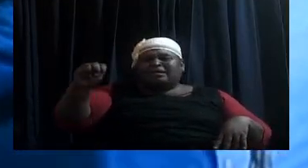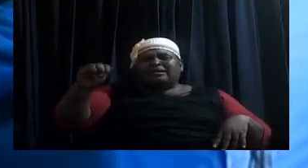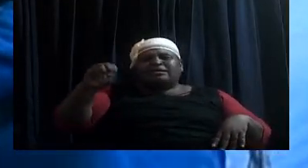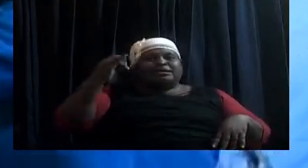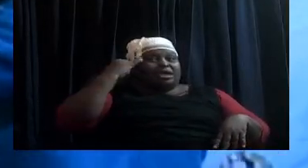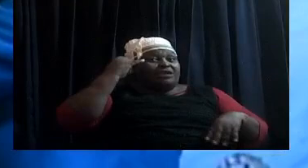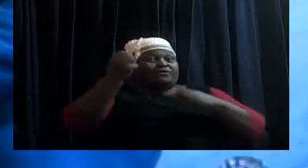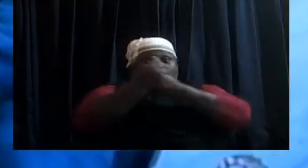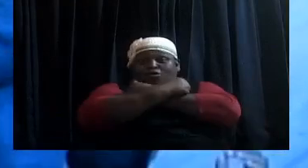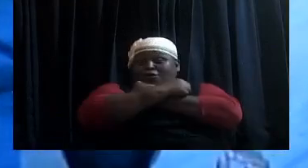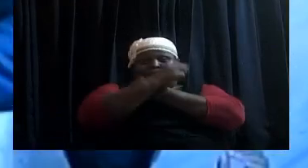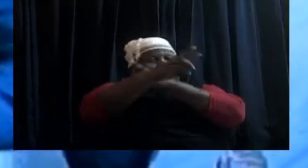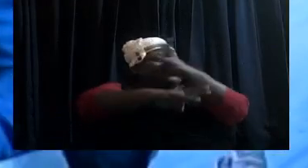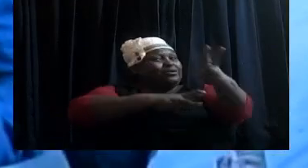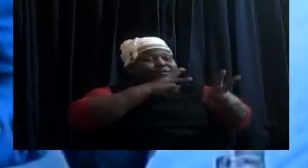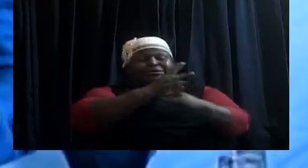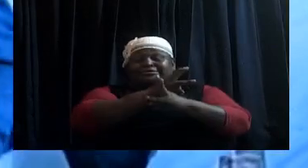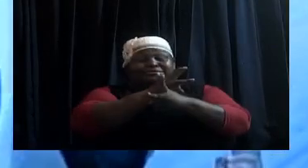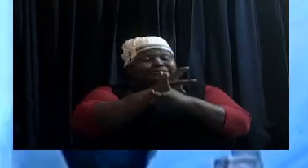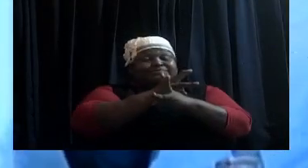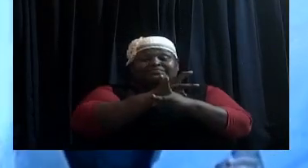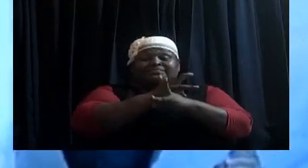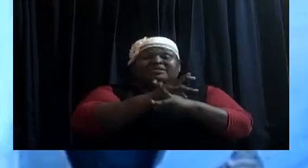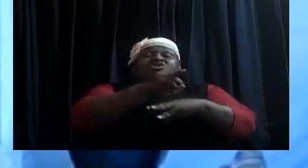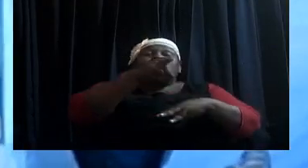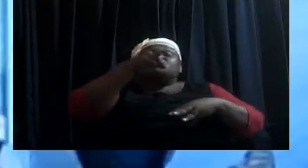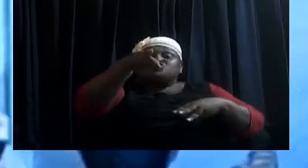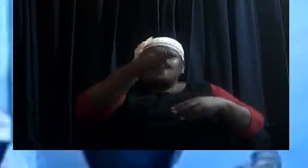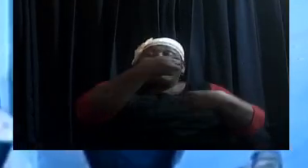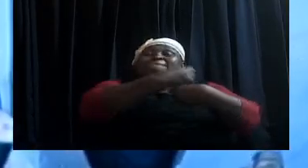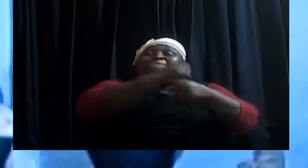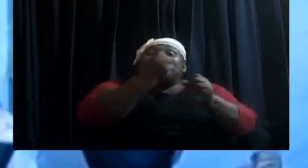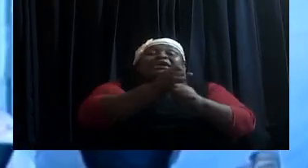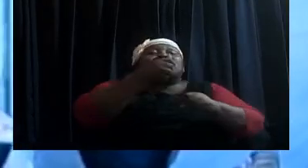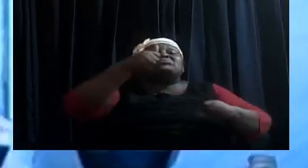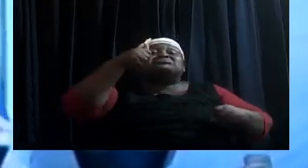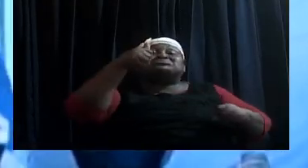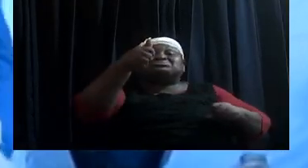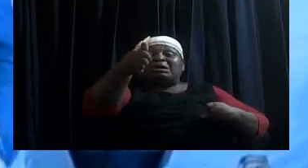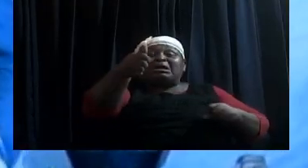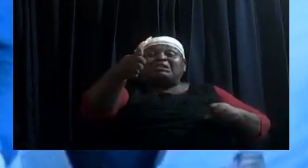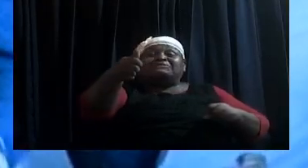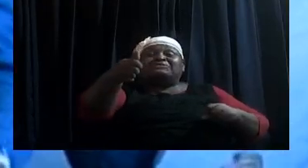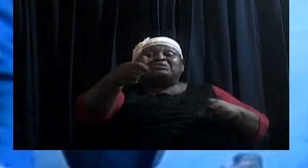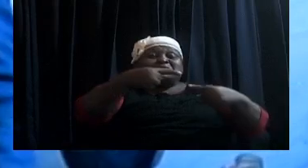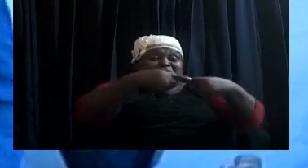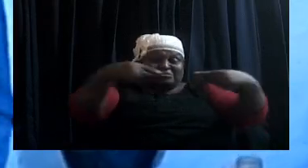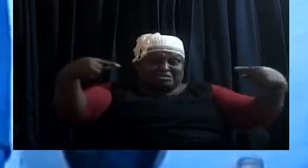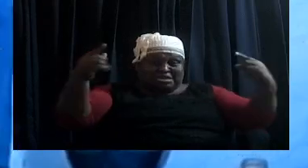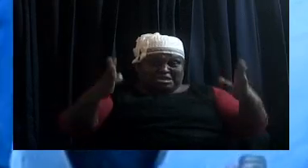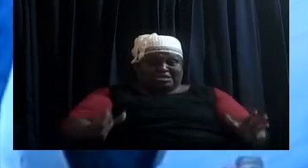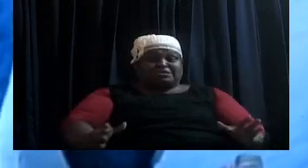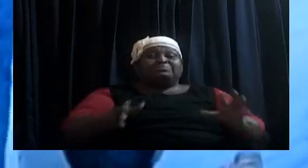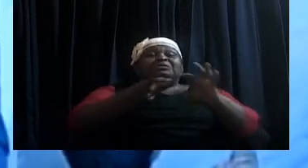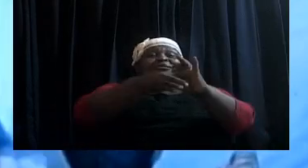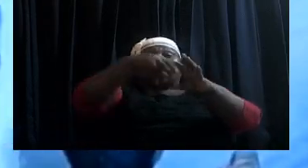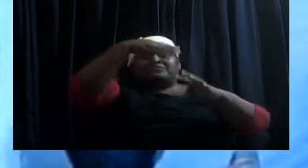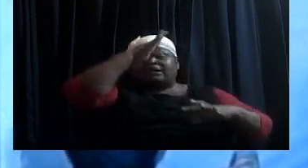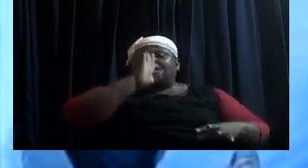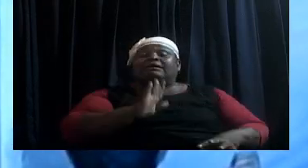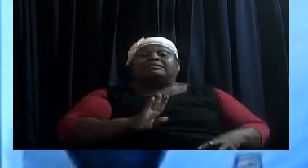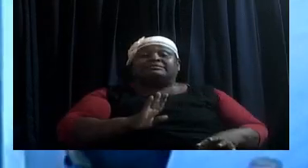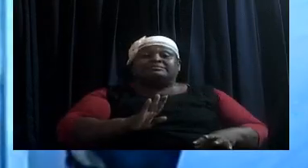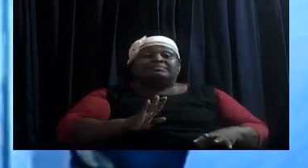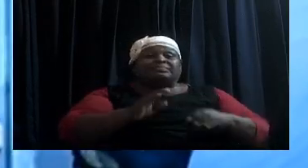the world, hallelujah, you are making yourself the enemy of God.